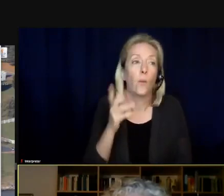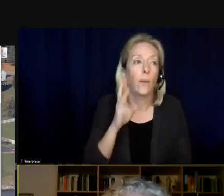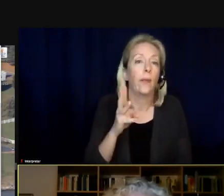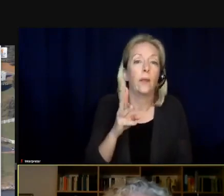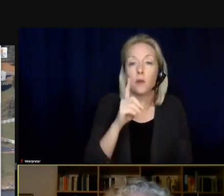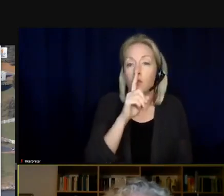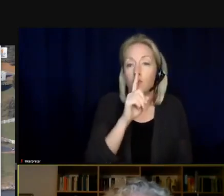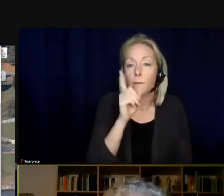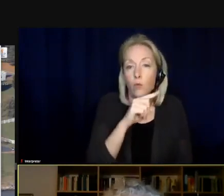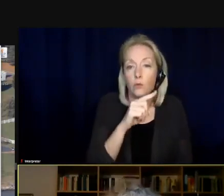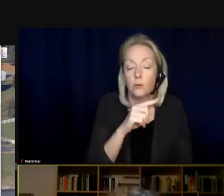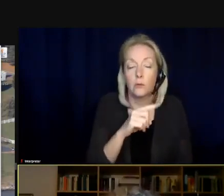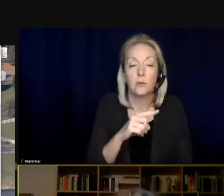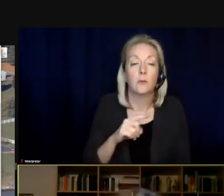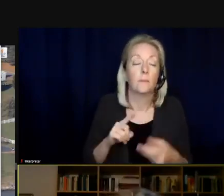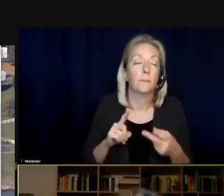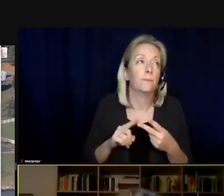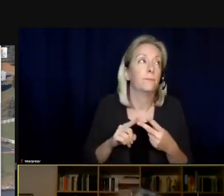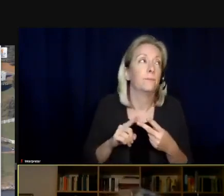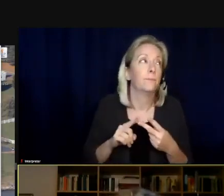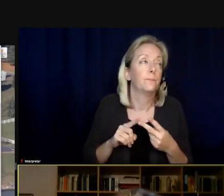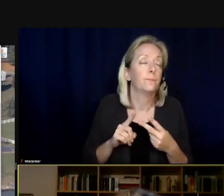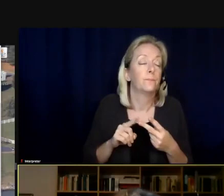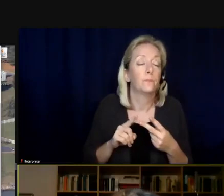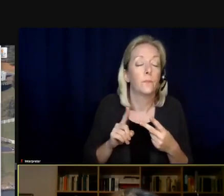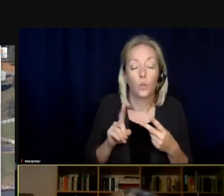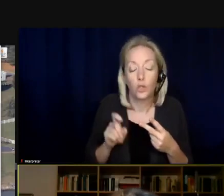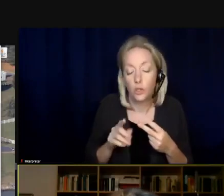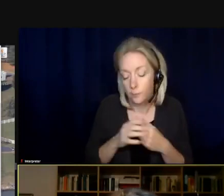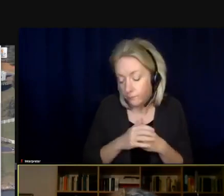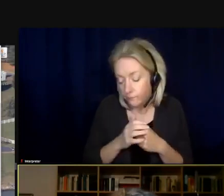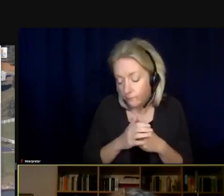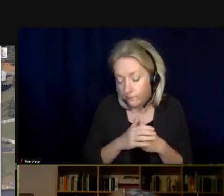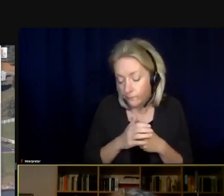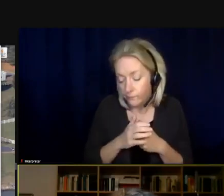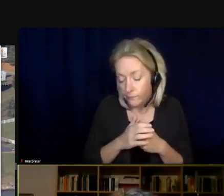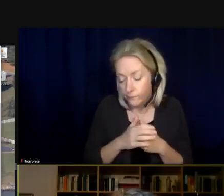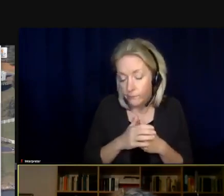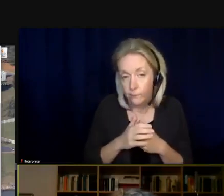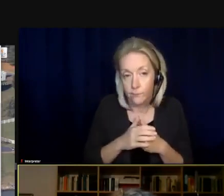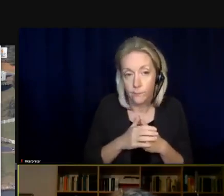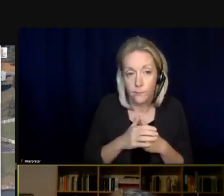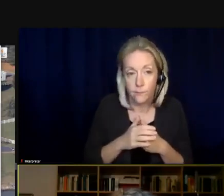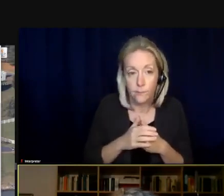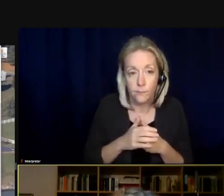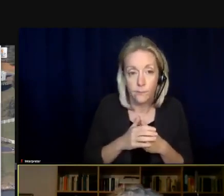false. And maybe the question is, a robot is a